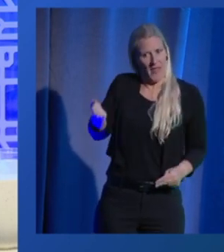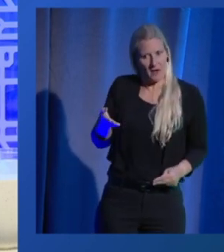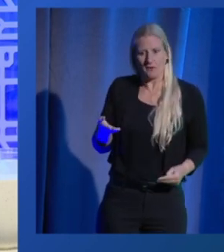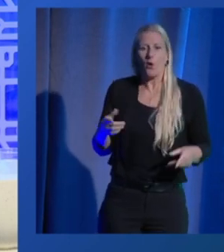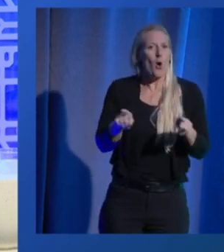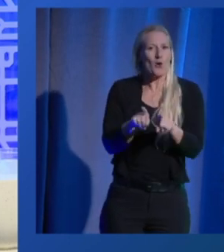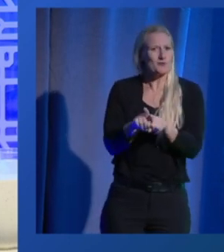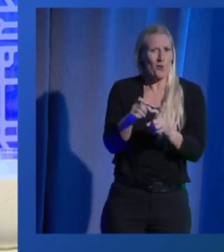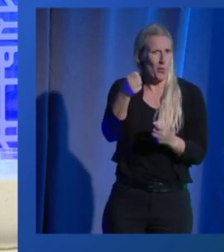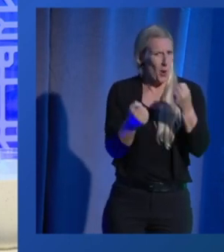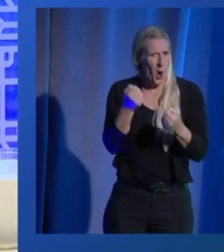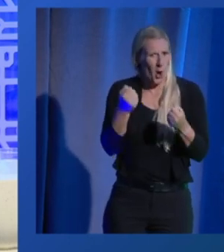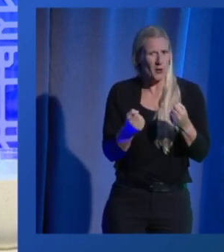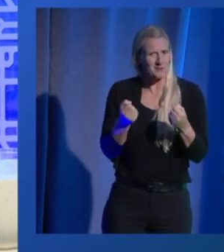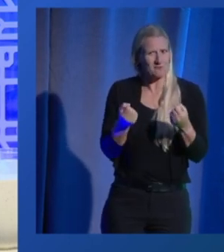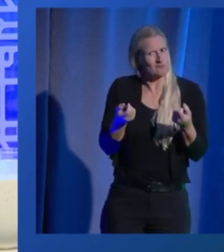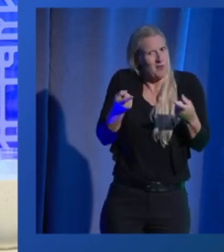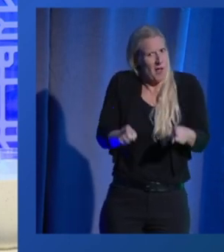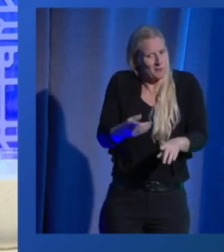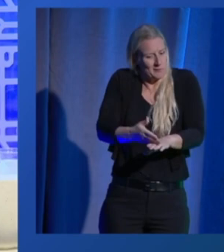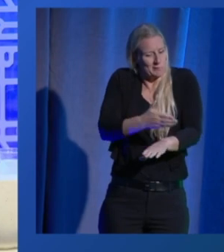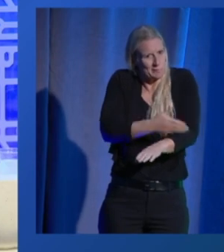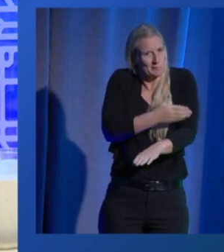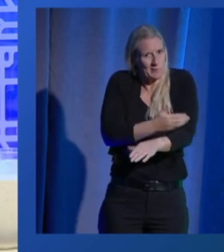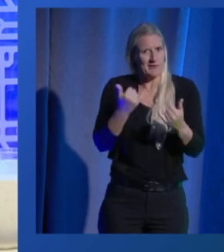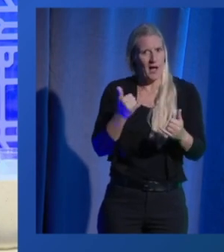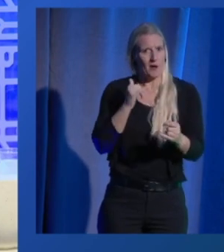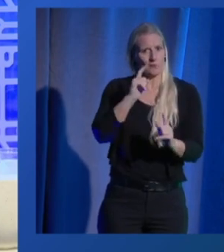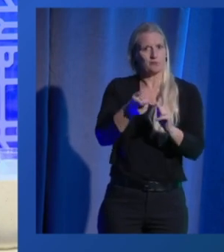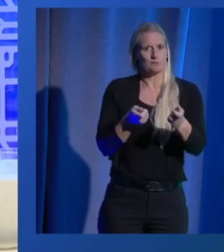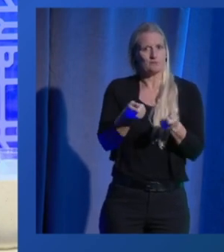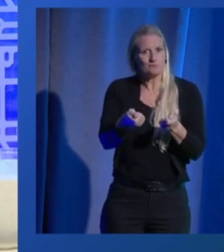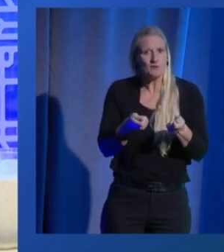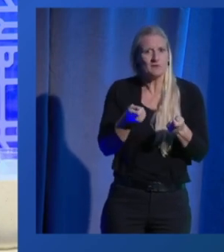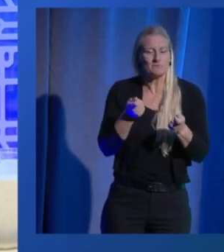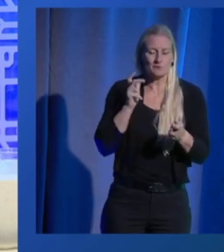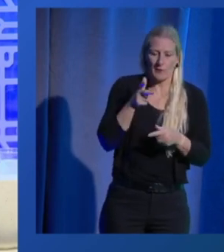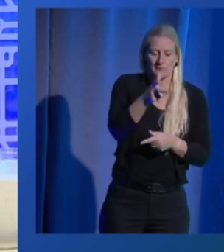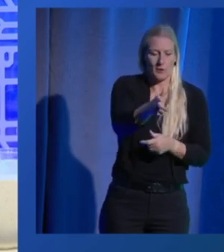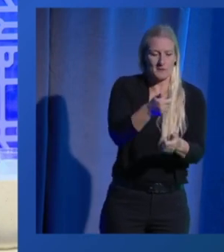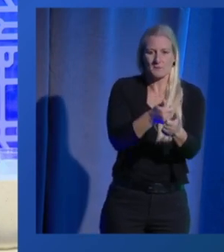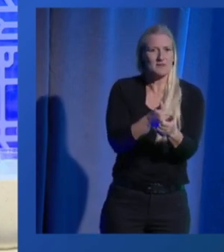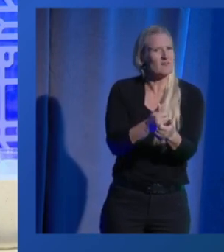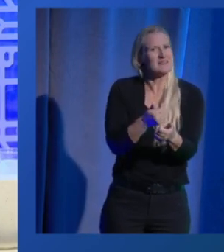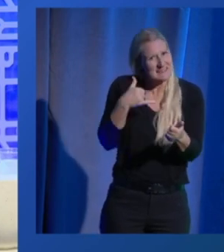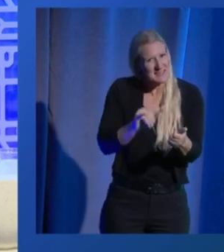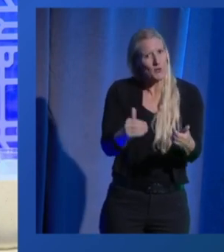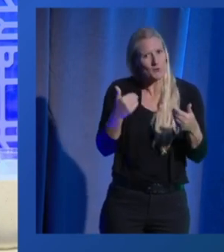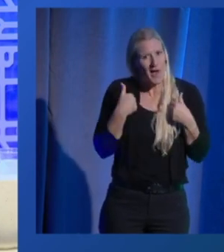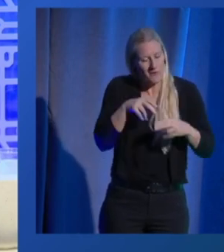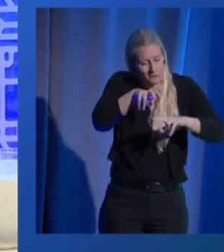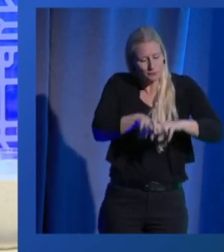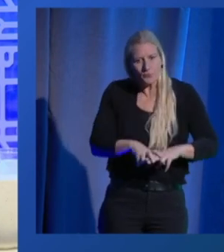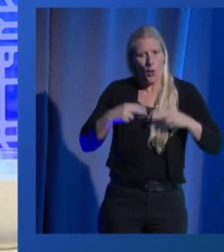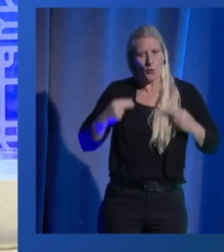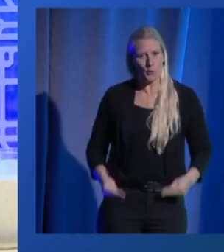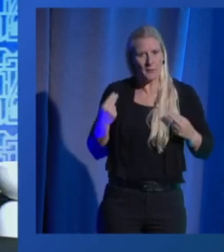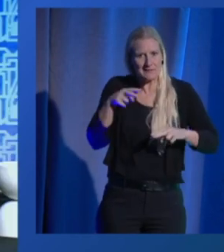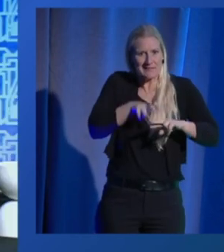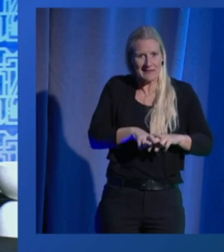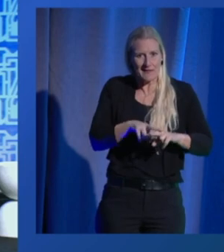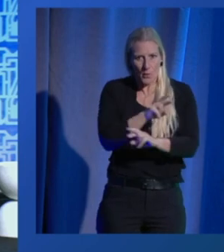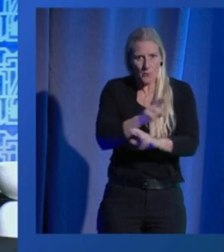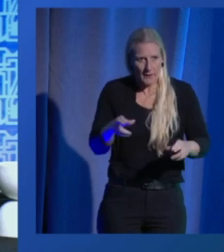every government use case for a long time to come Michelle U any examples we've already talked about you know I think this